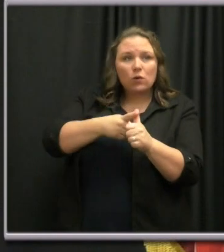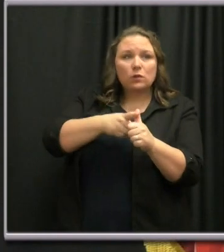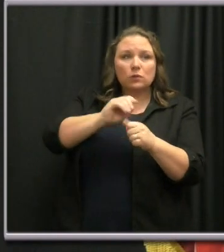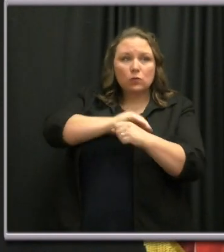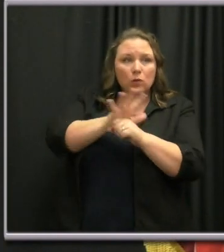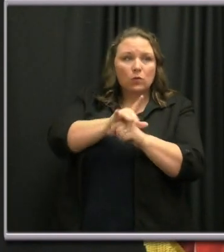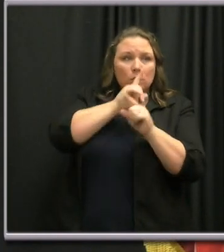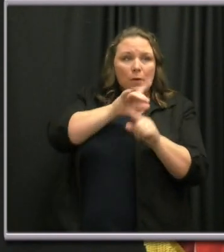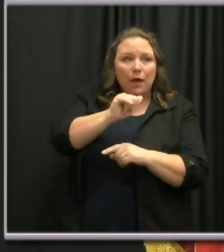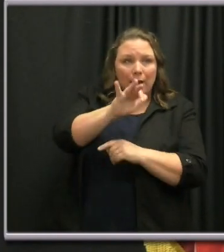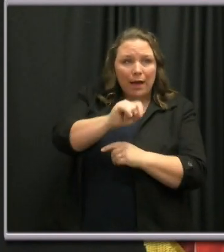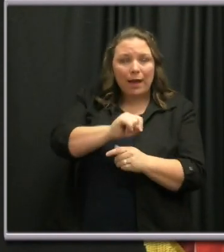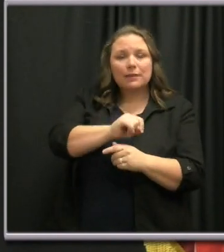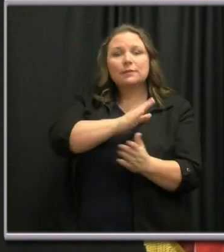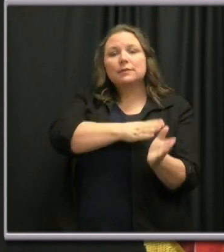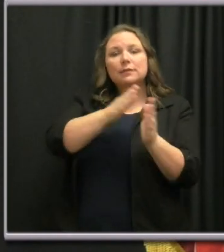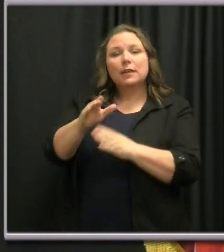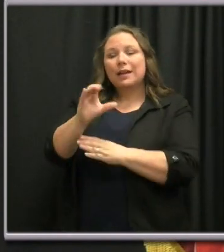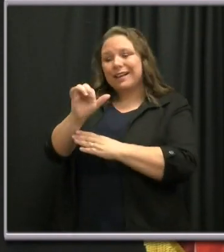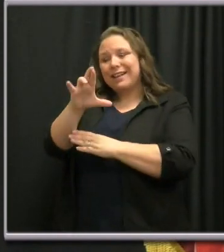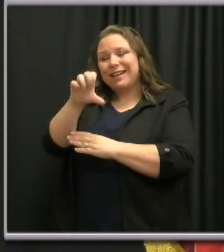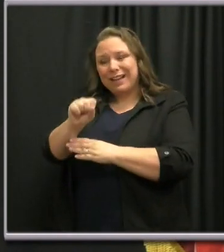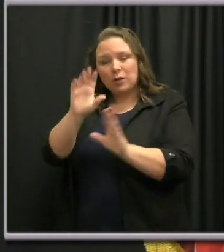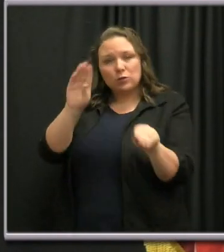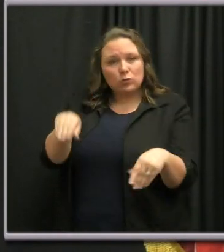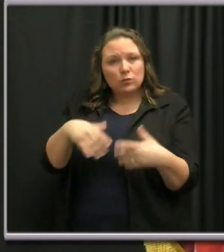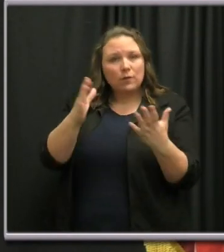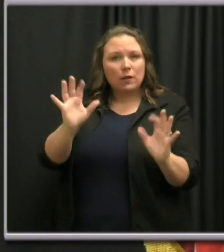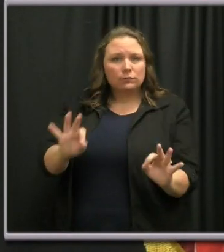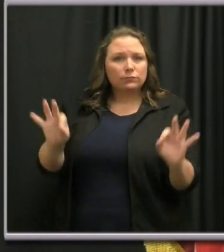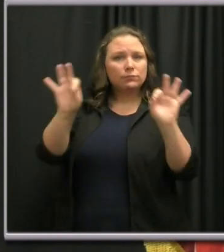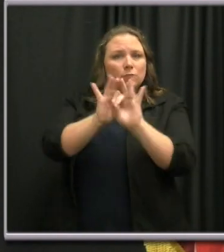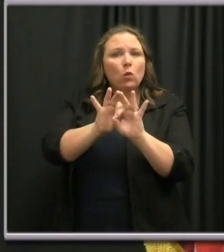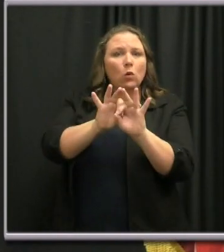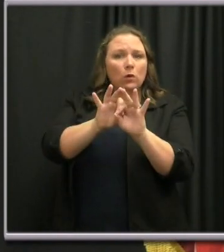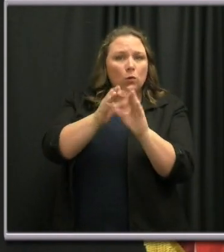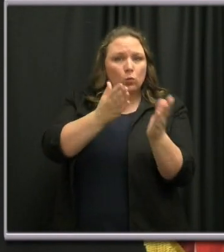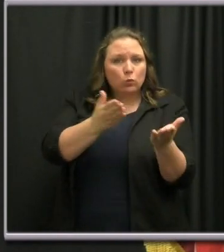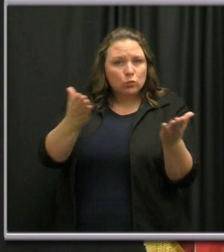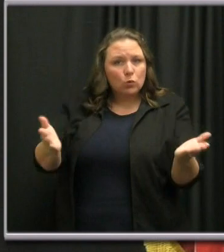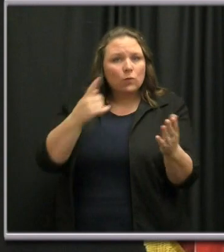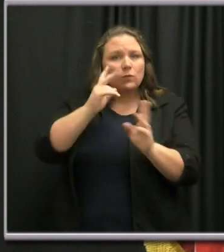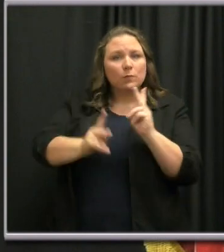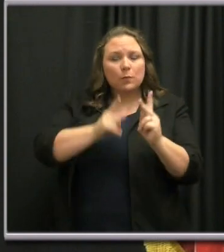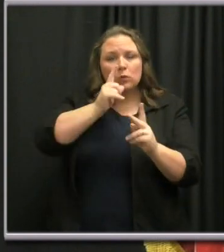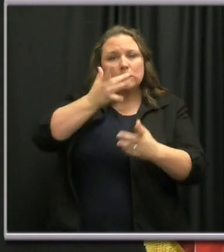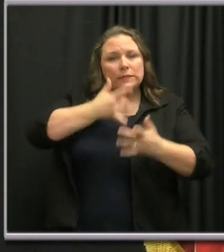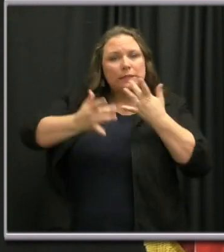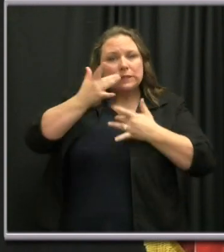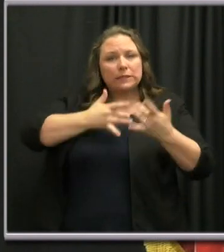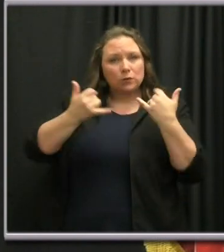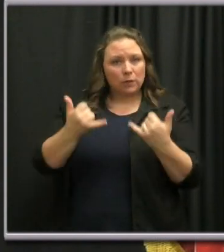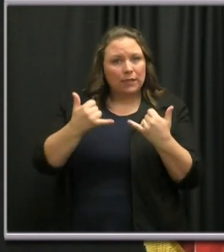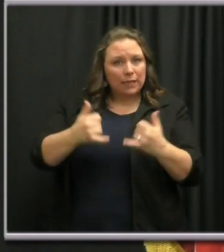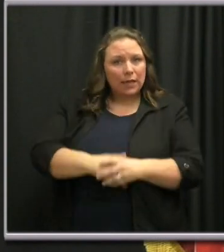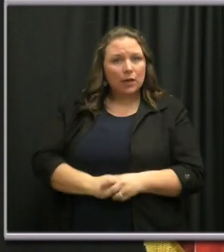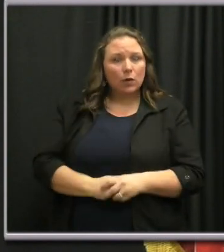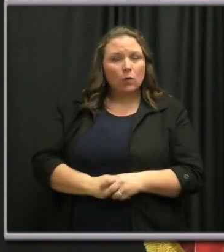Act provides valuable resources for Nashvillians who are facing hardships during this time, including